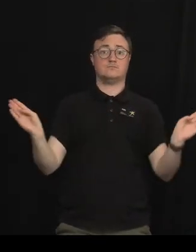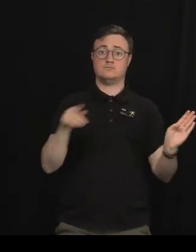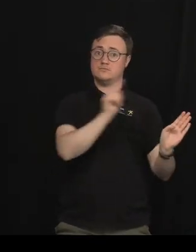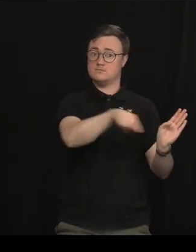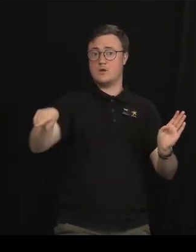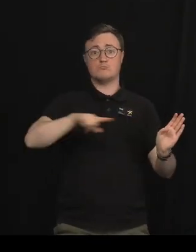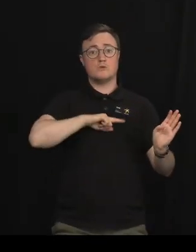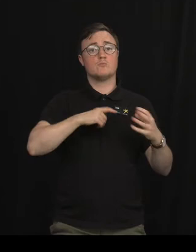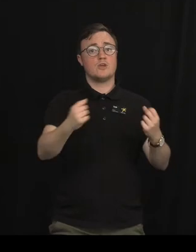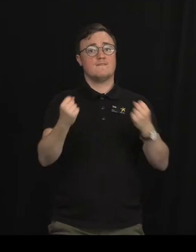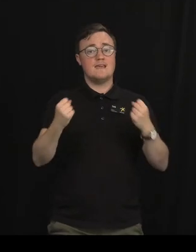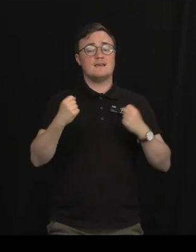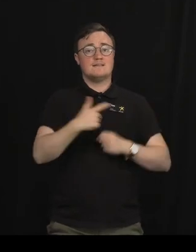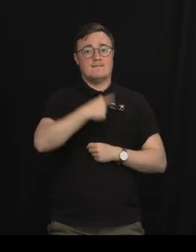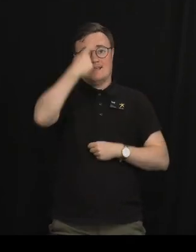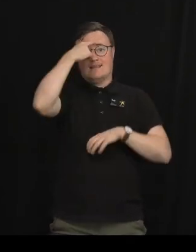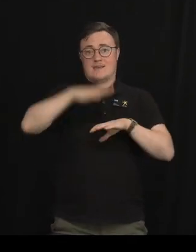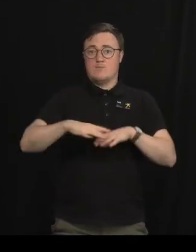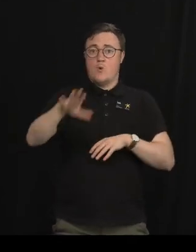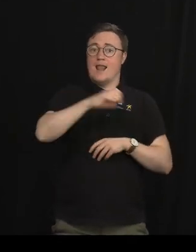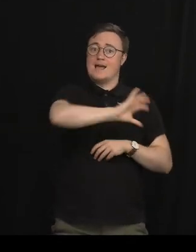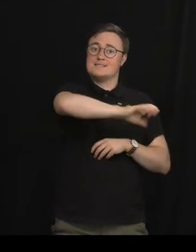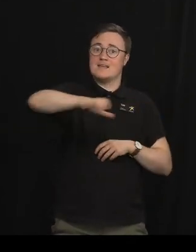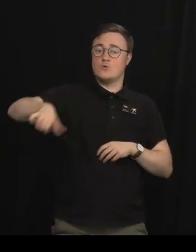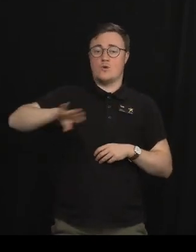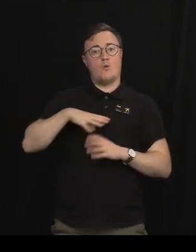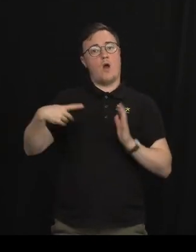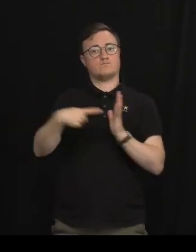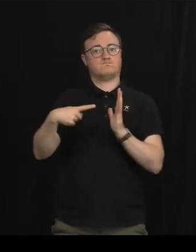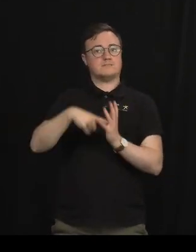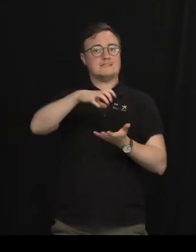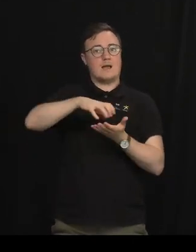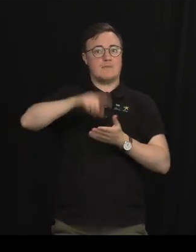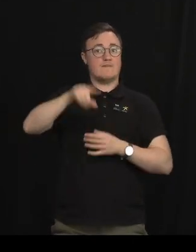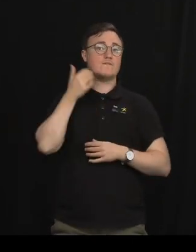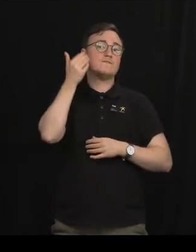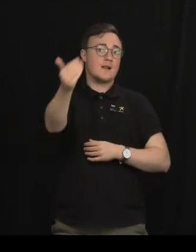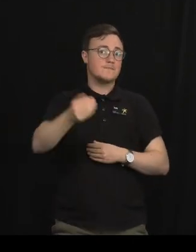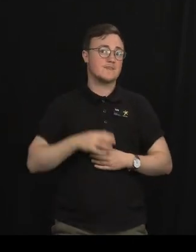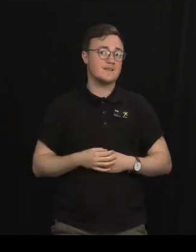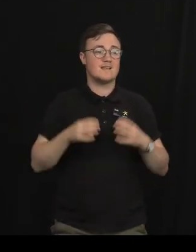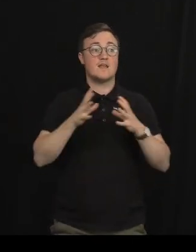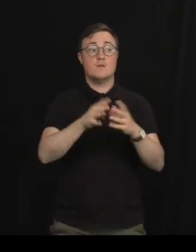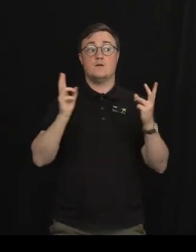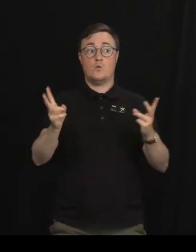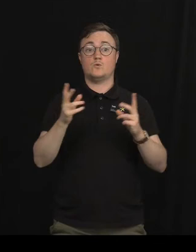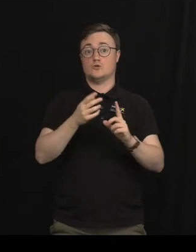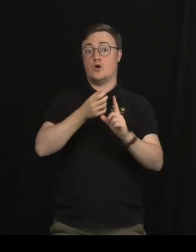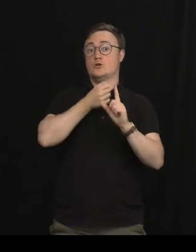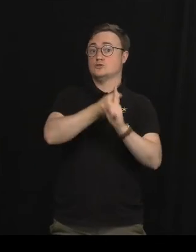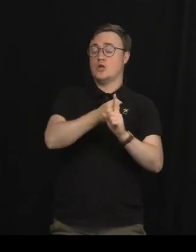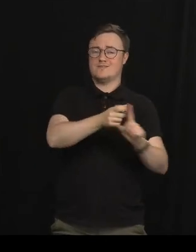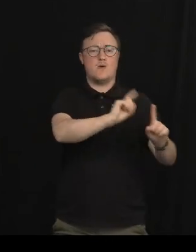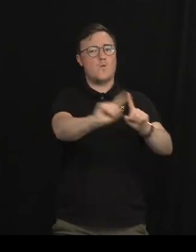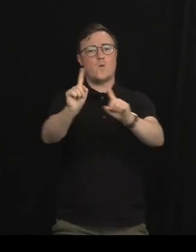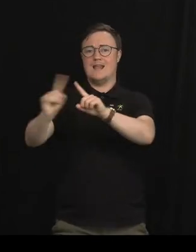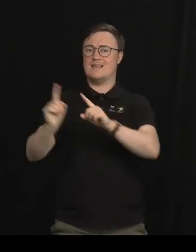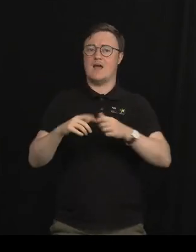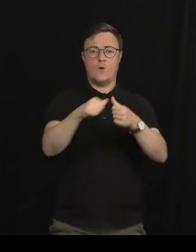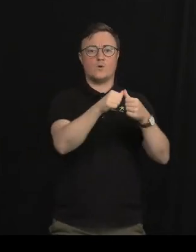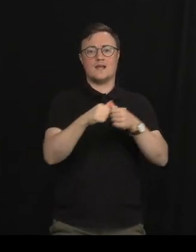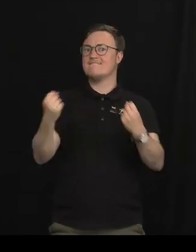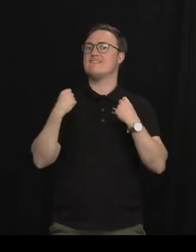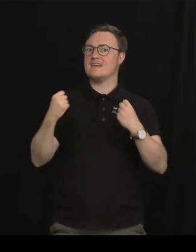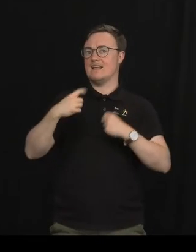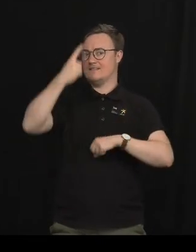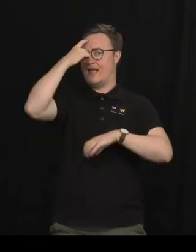extremely important to have a more resilient society for the future. But then, of course, also supporting the multilateral organizations. And again, Gavi